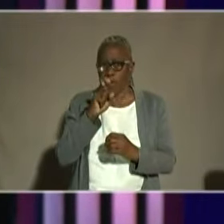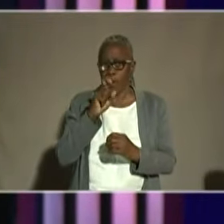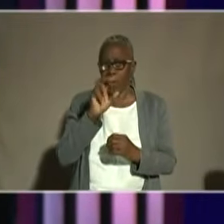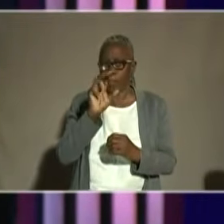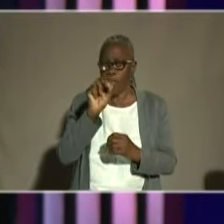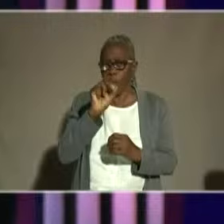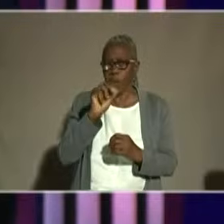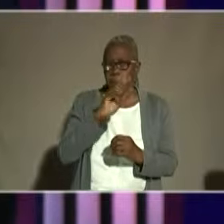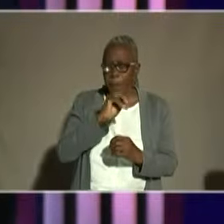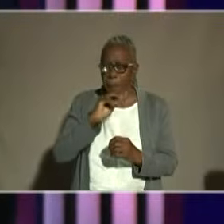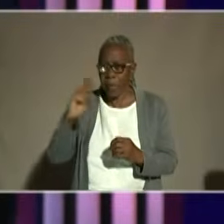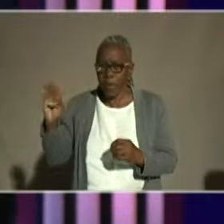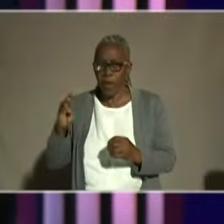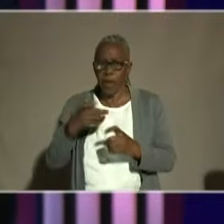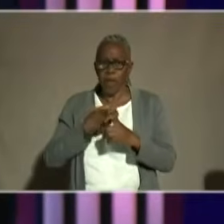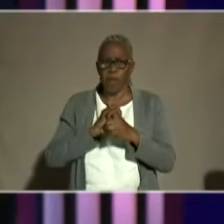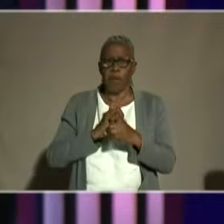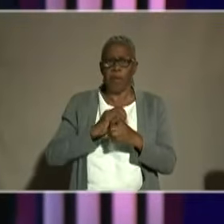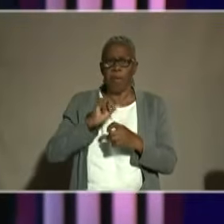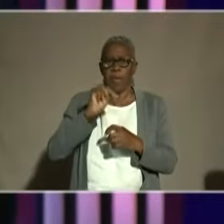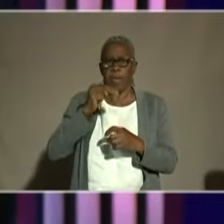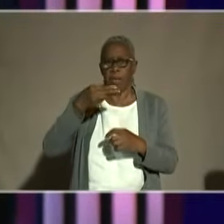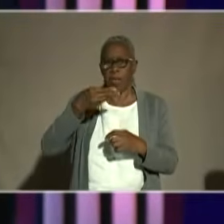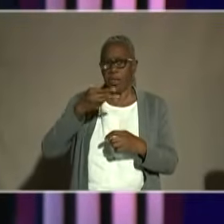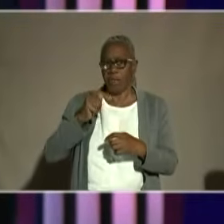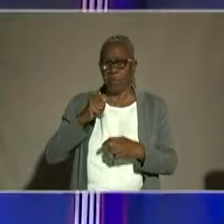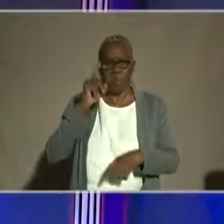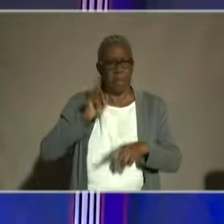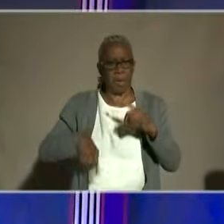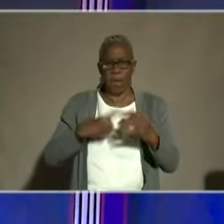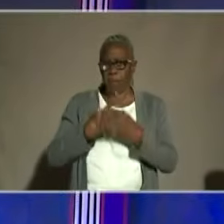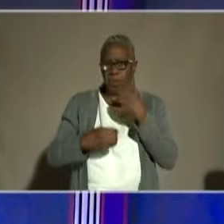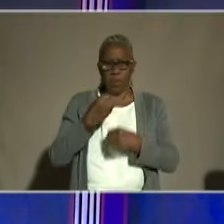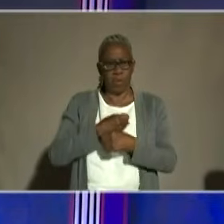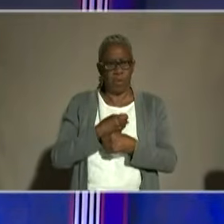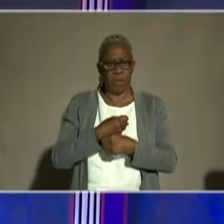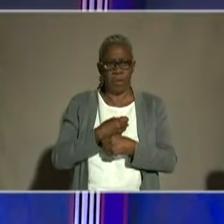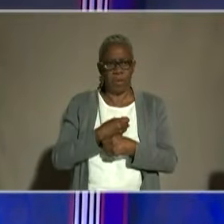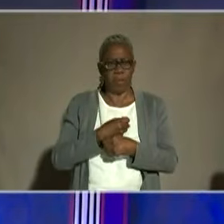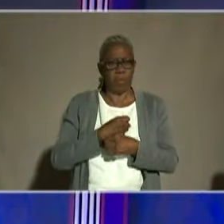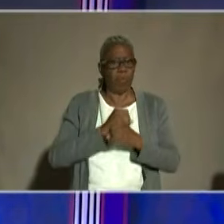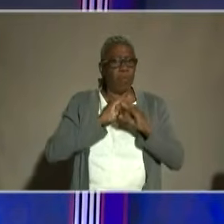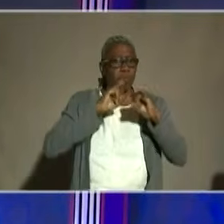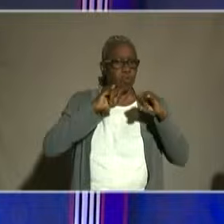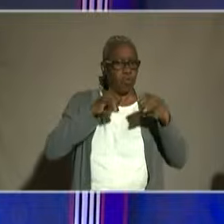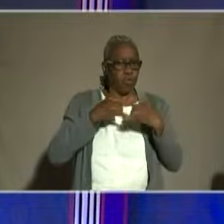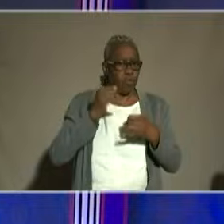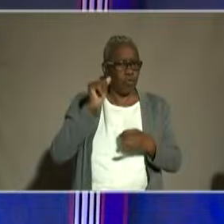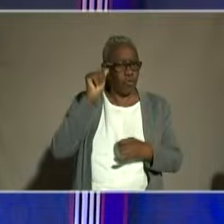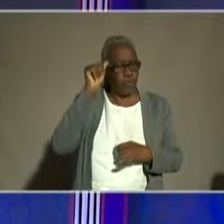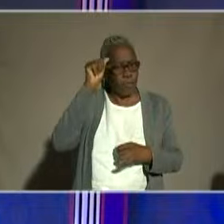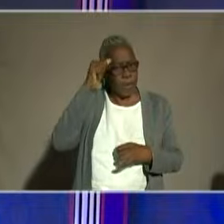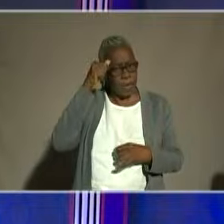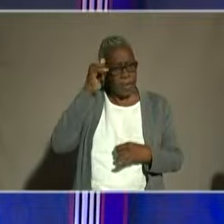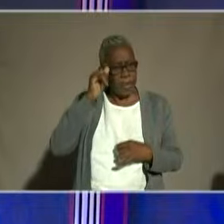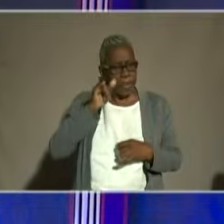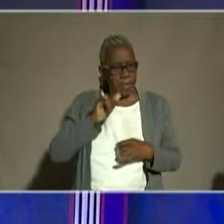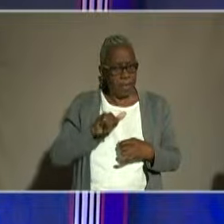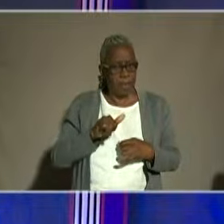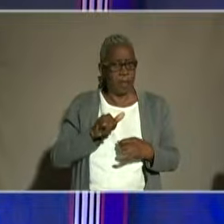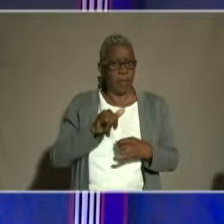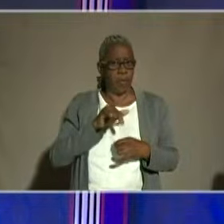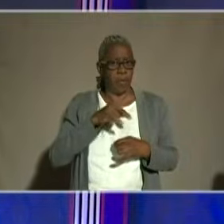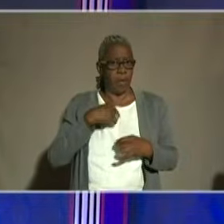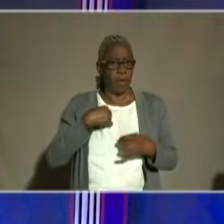of the NHT. Cannot be trusted. Just reminding that there's a format to the debate and